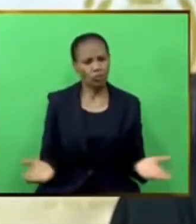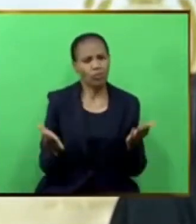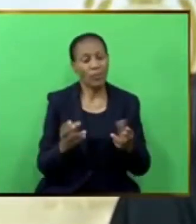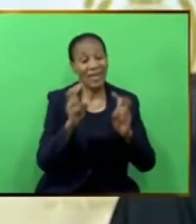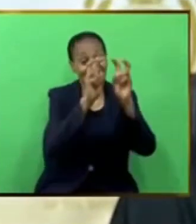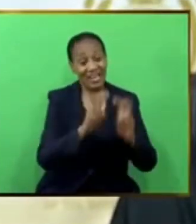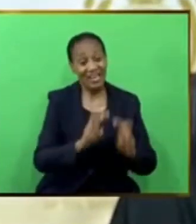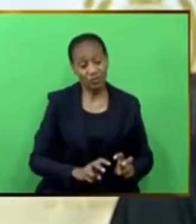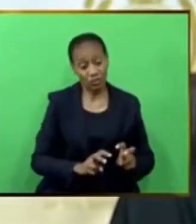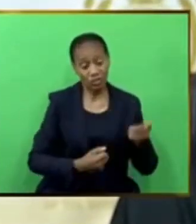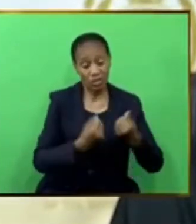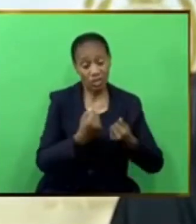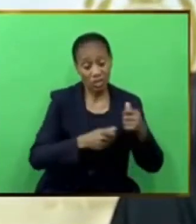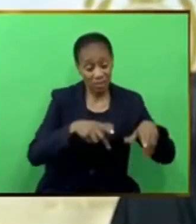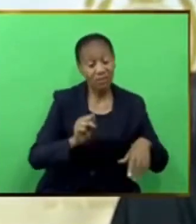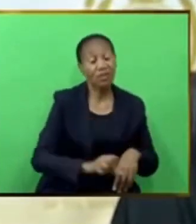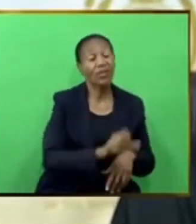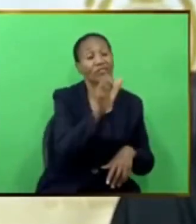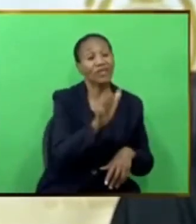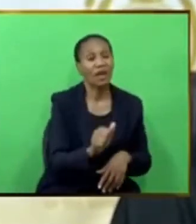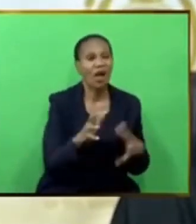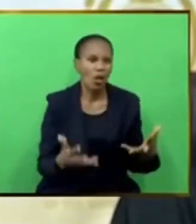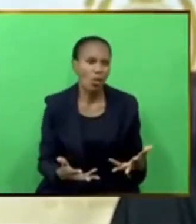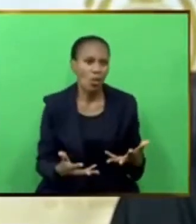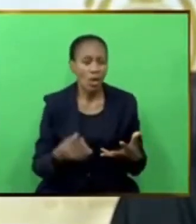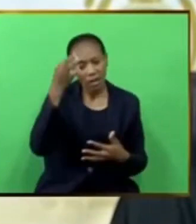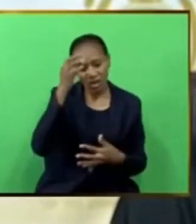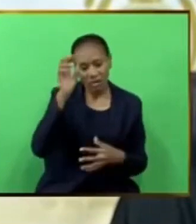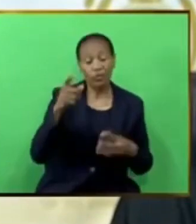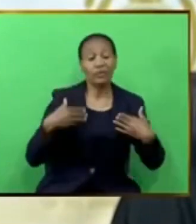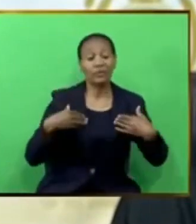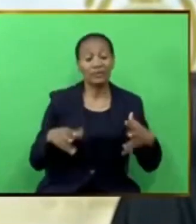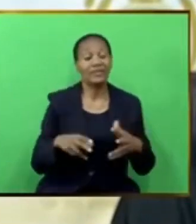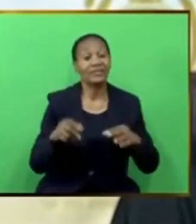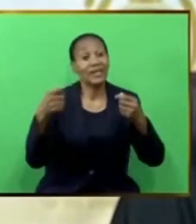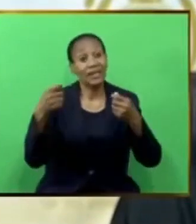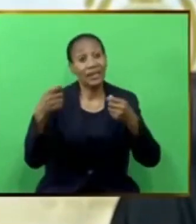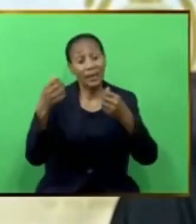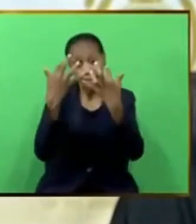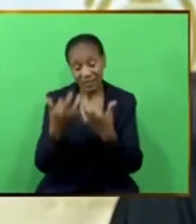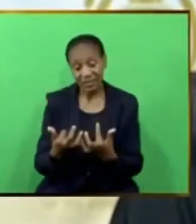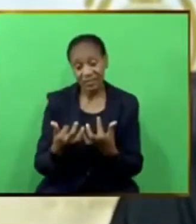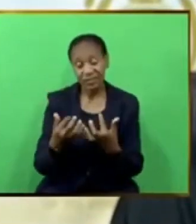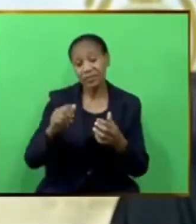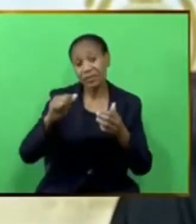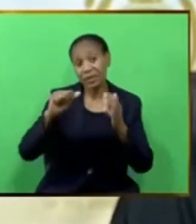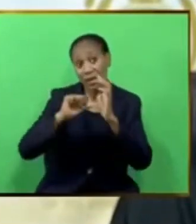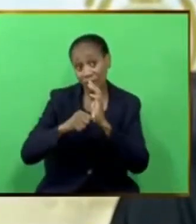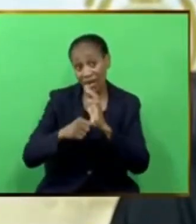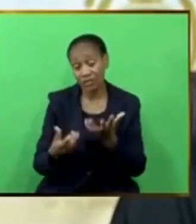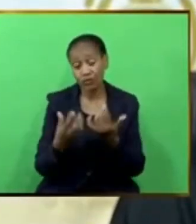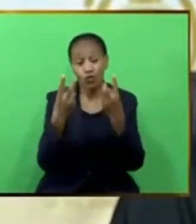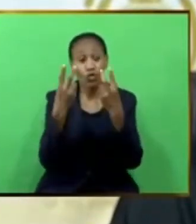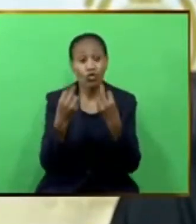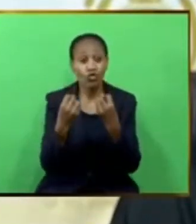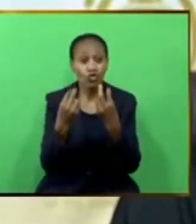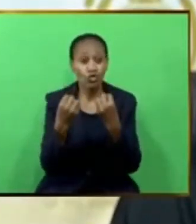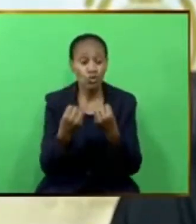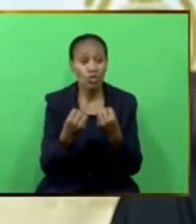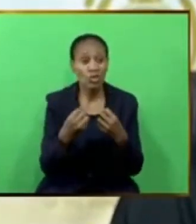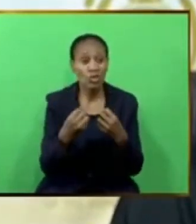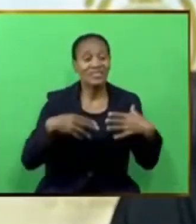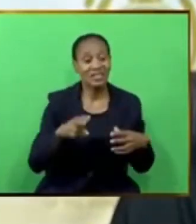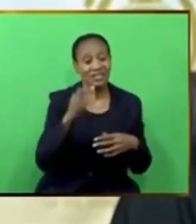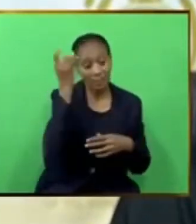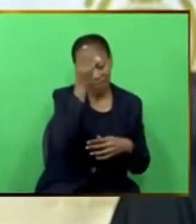vehicles in South Africa, government will introduce an investment allowance for new investment beginning from the 1st of